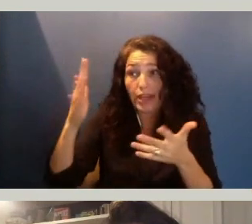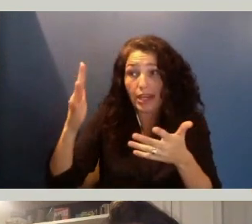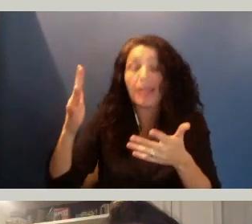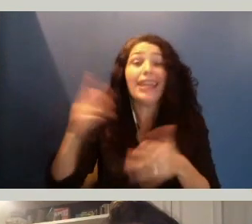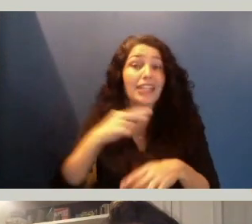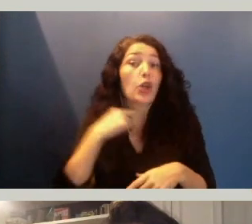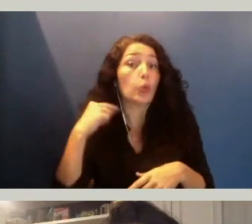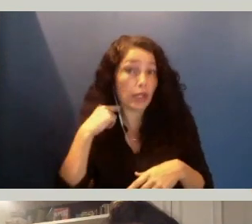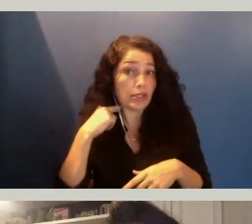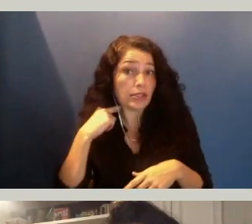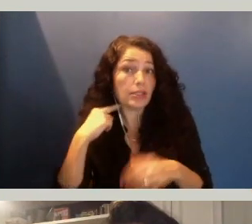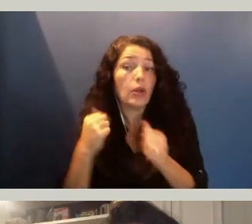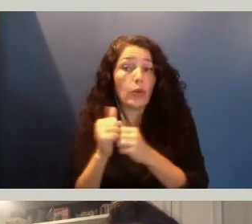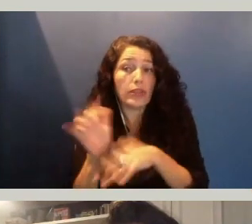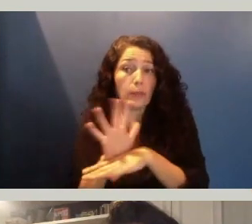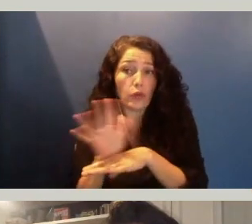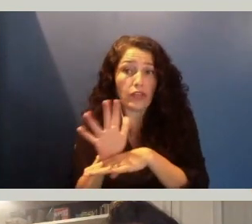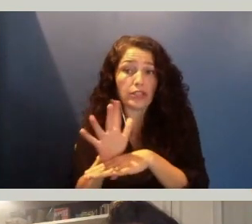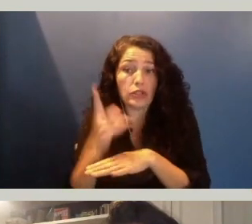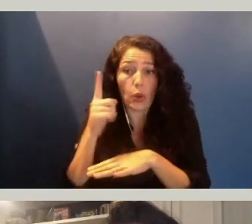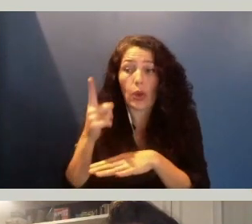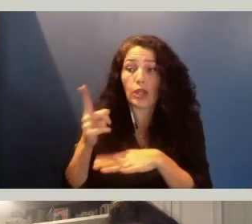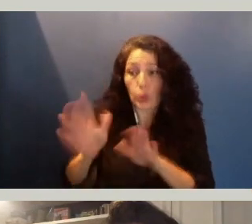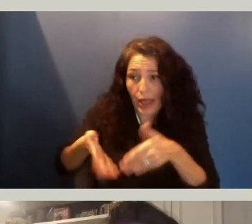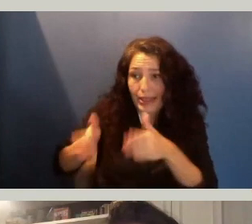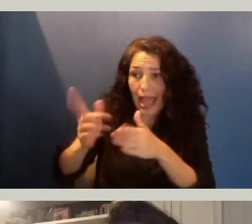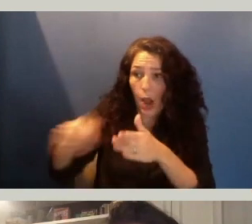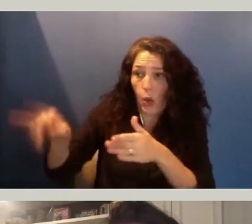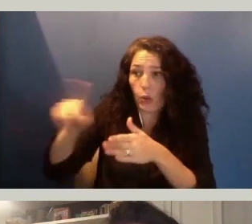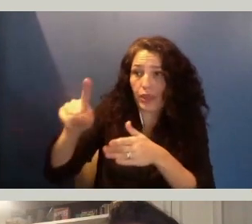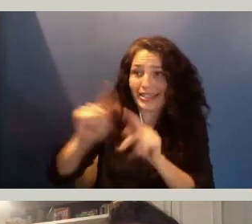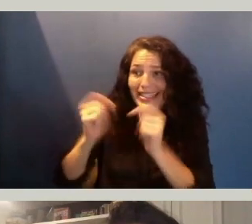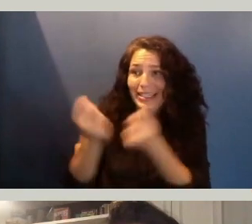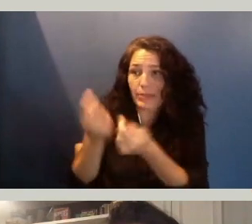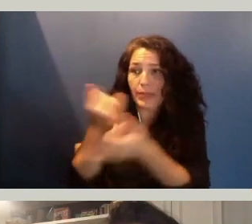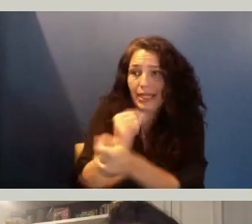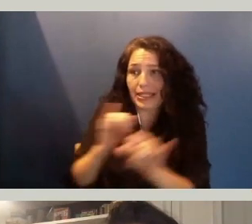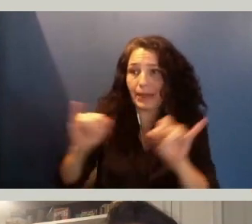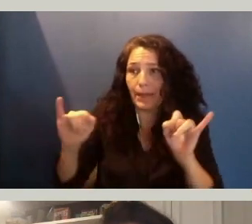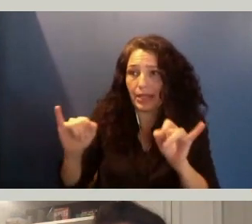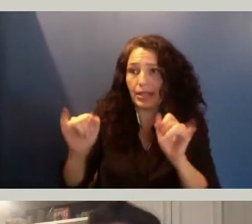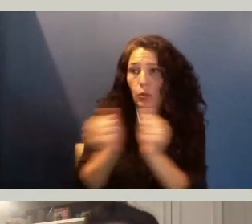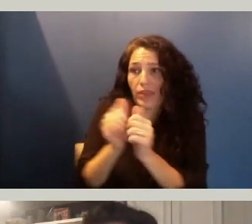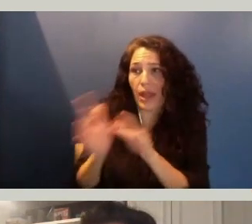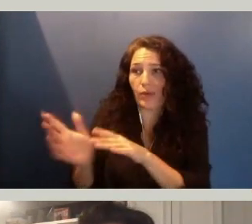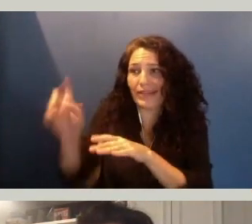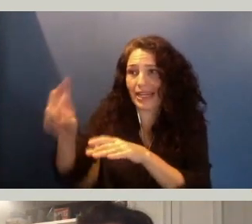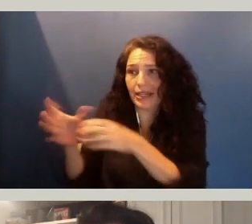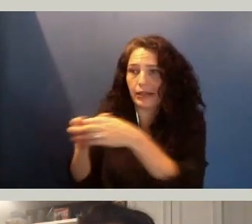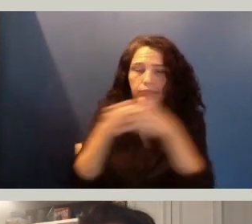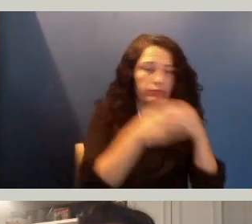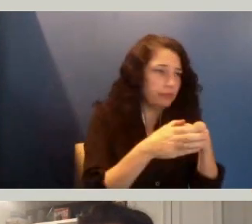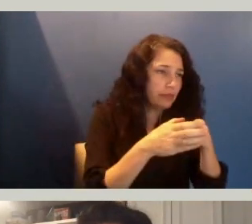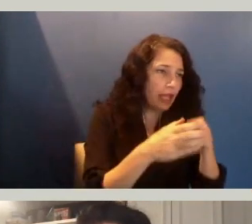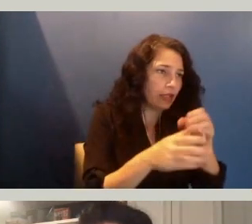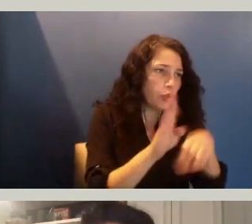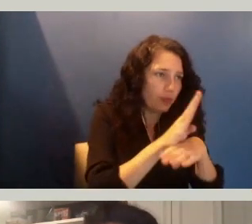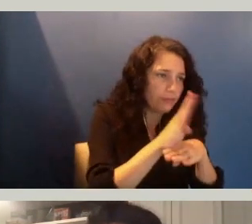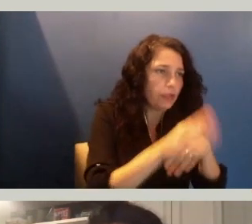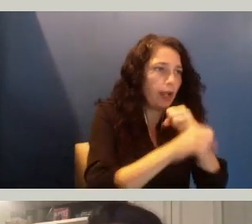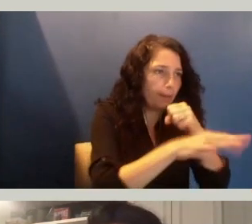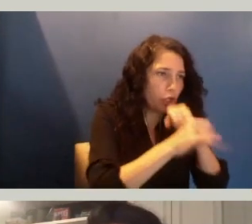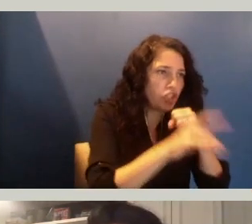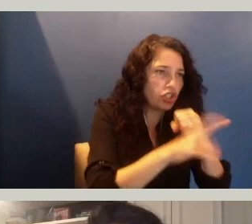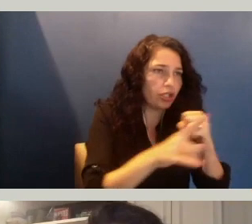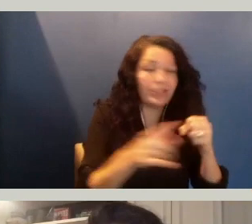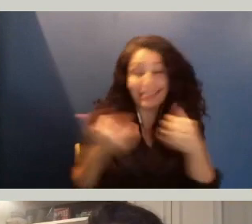the independence for that film team outside of a commercial entity or going into distribution. So I just, you know, I do want to just speak on